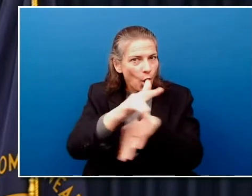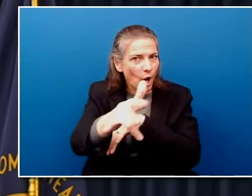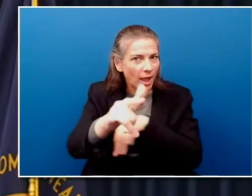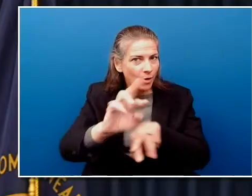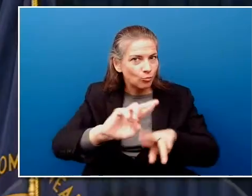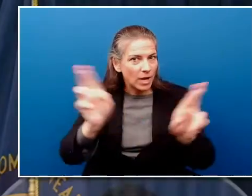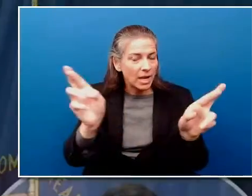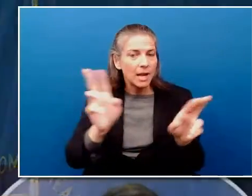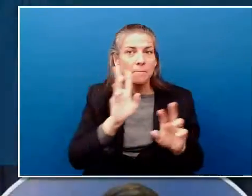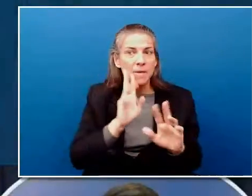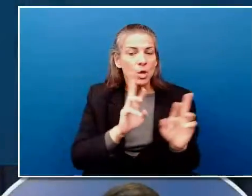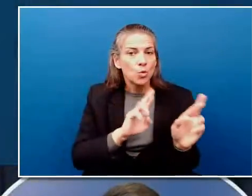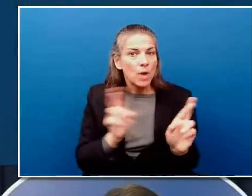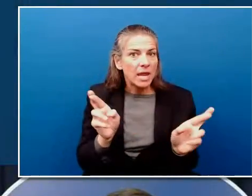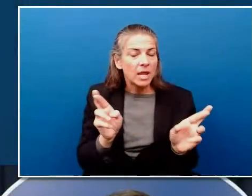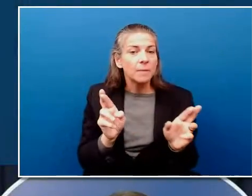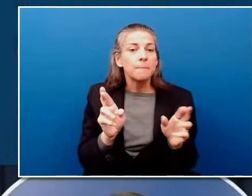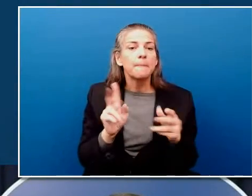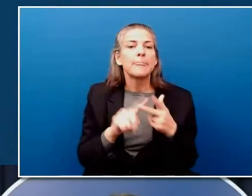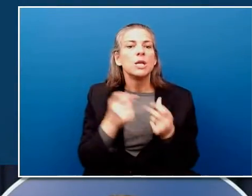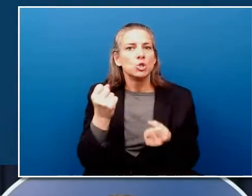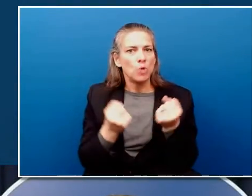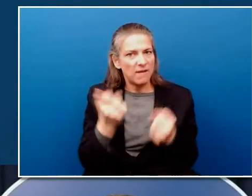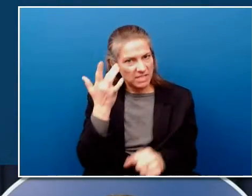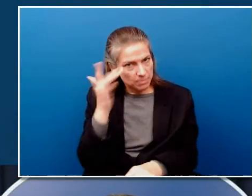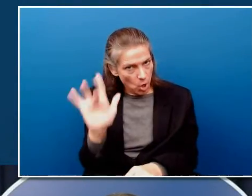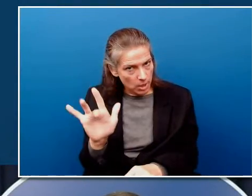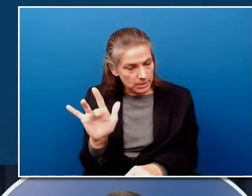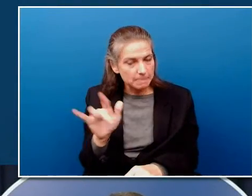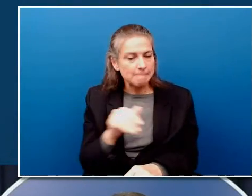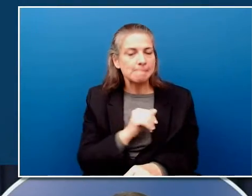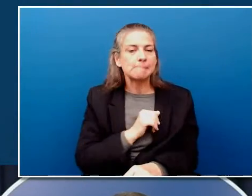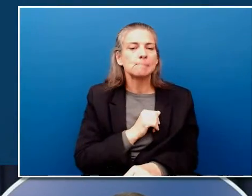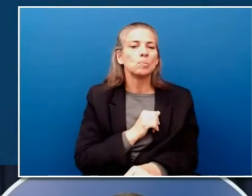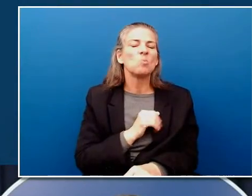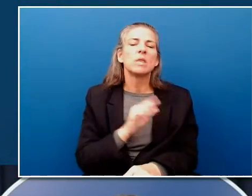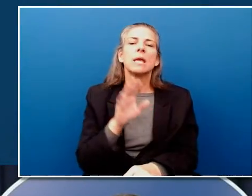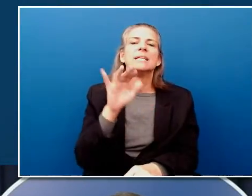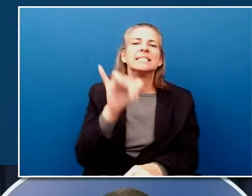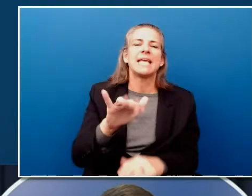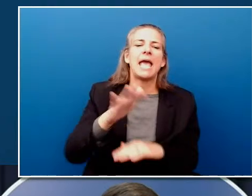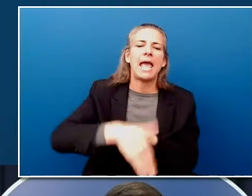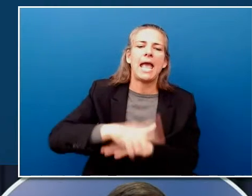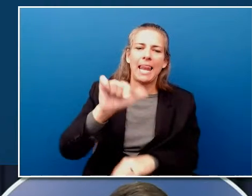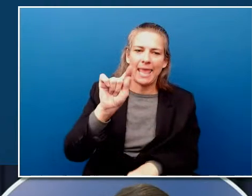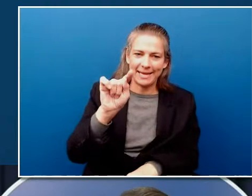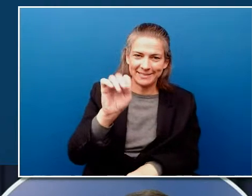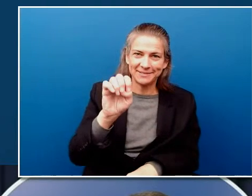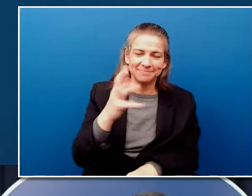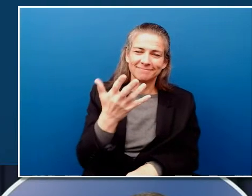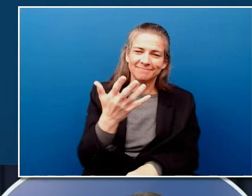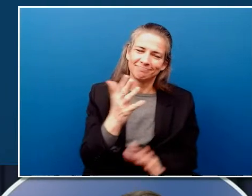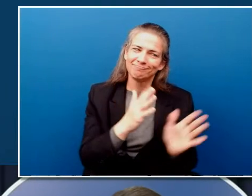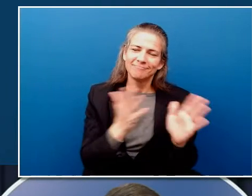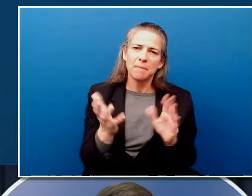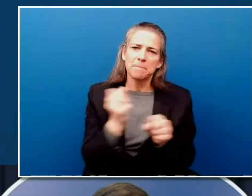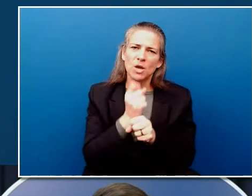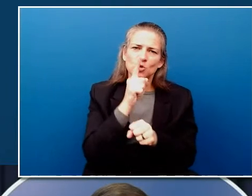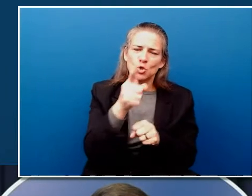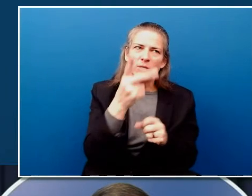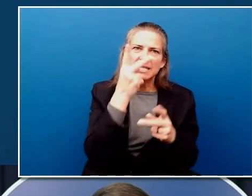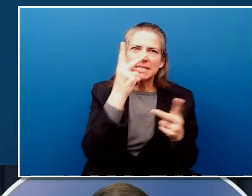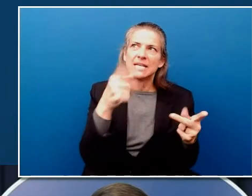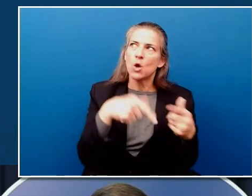prepared. 3, drive smart. 4, stay late. You want to make sure that you see this once